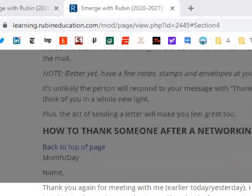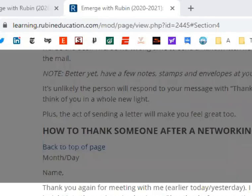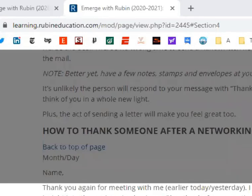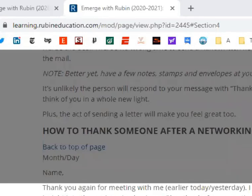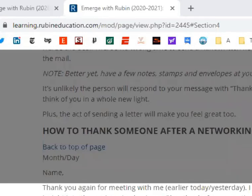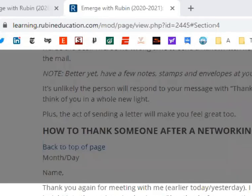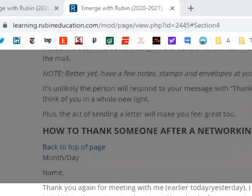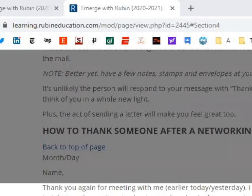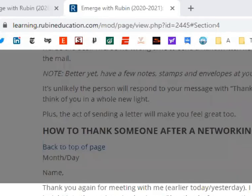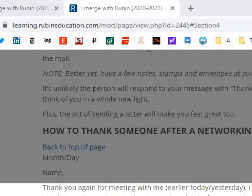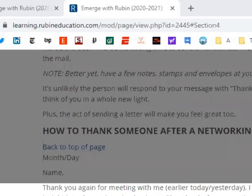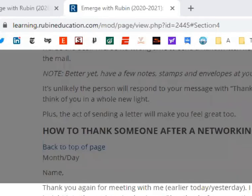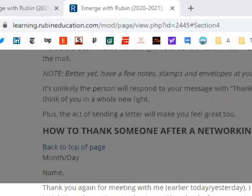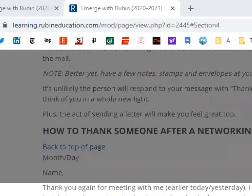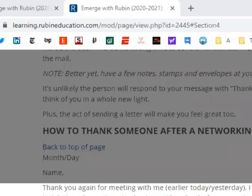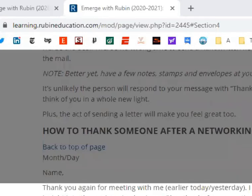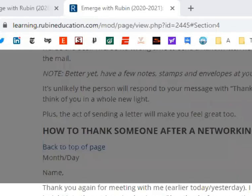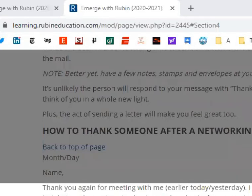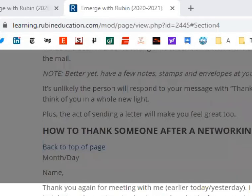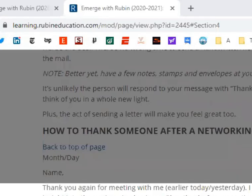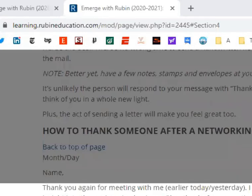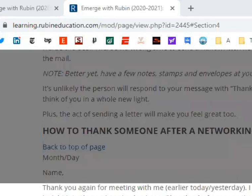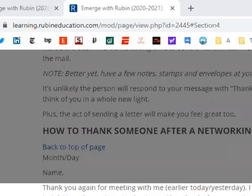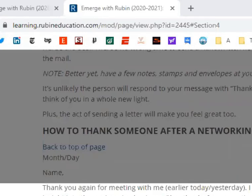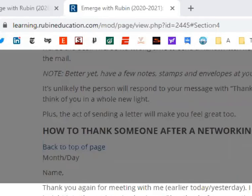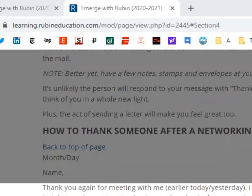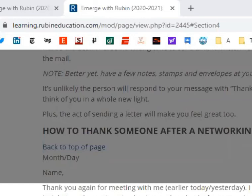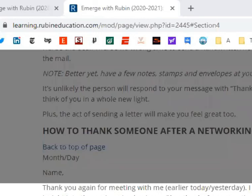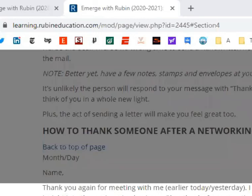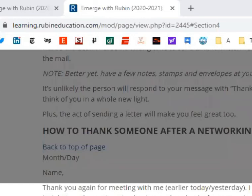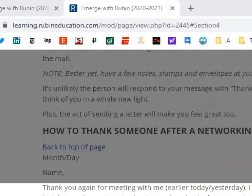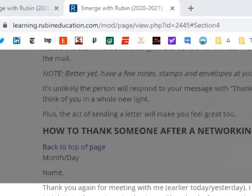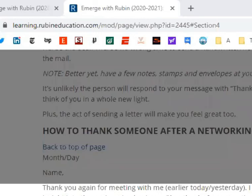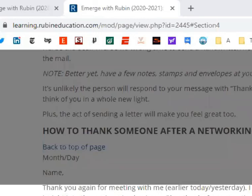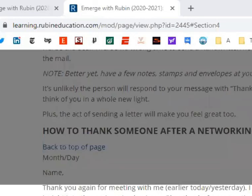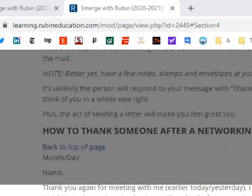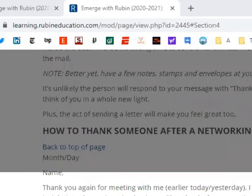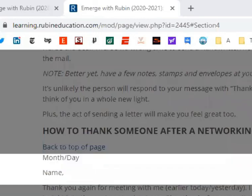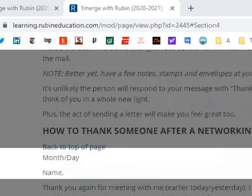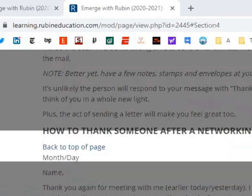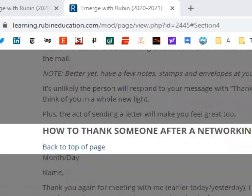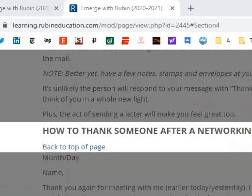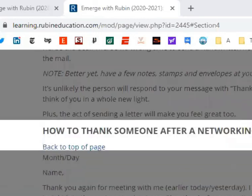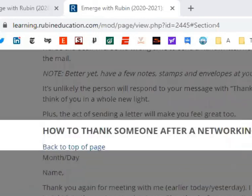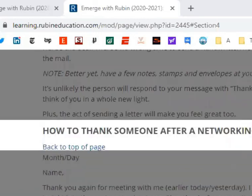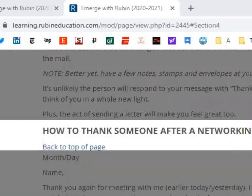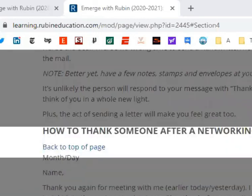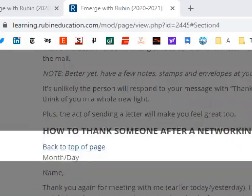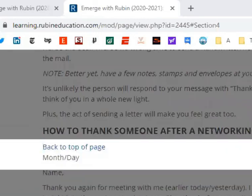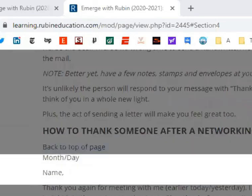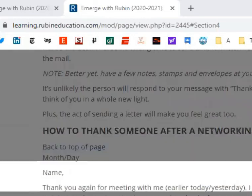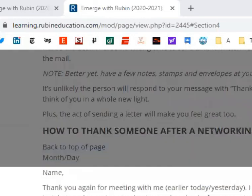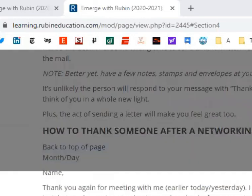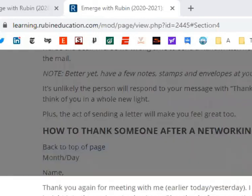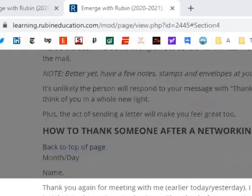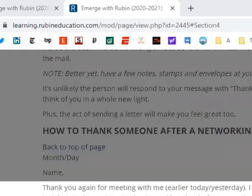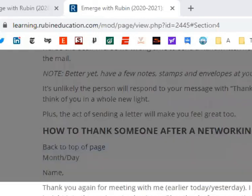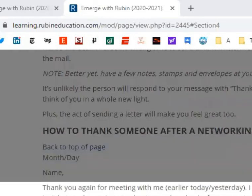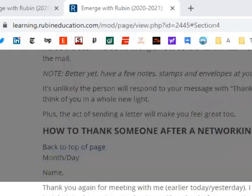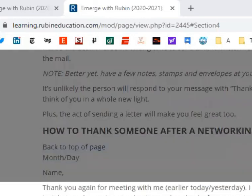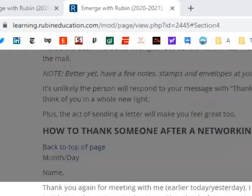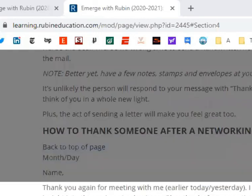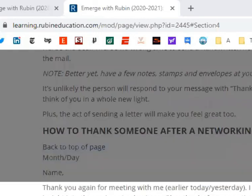and feel like, wow, what an impressive young person to take the time to send me something handwritten. So teachers, feel free to refer